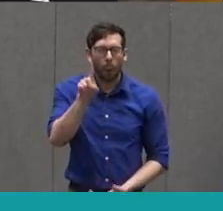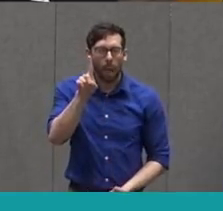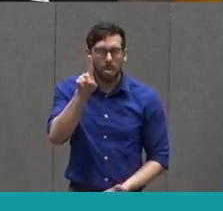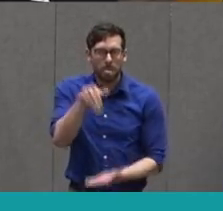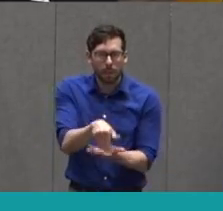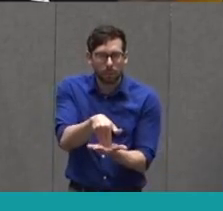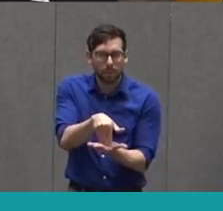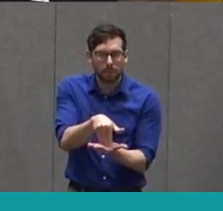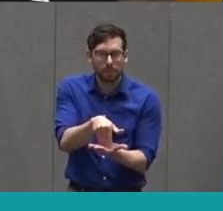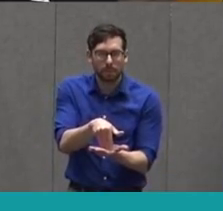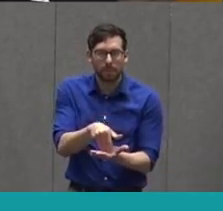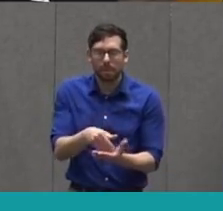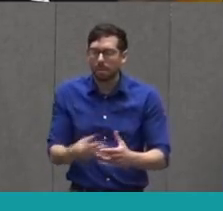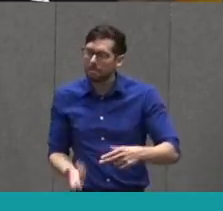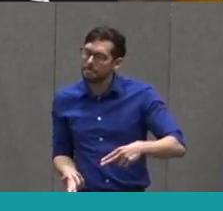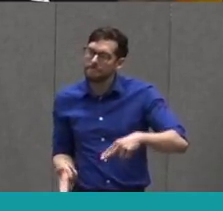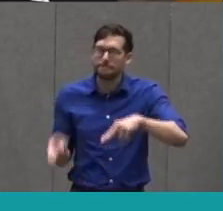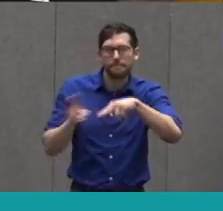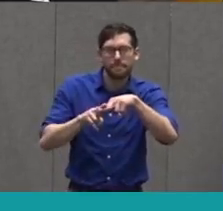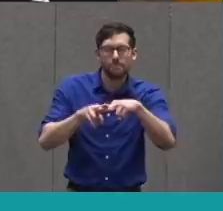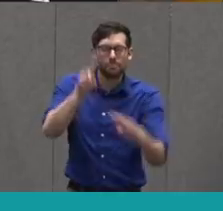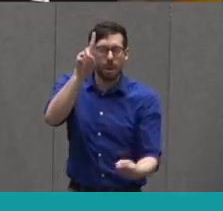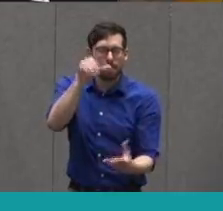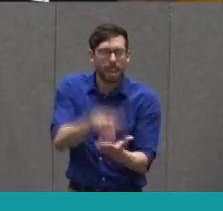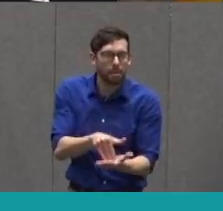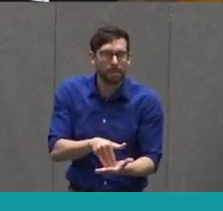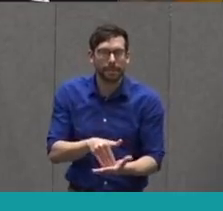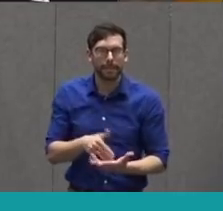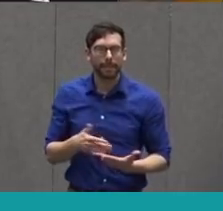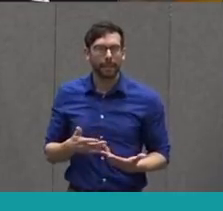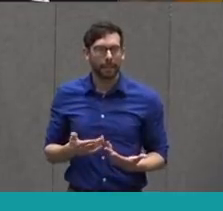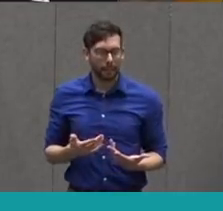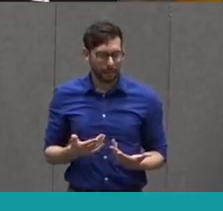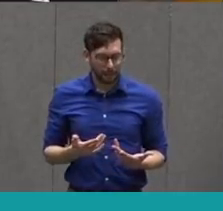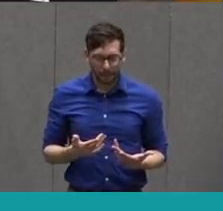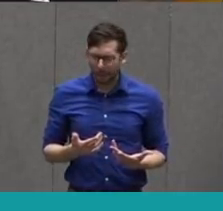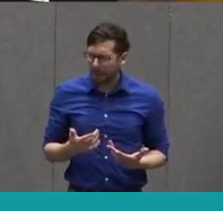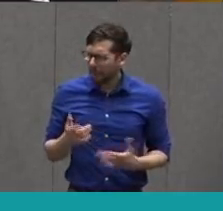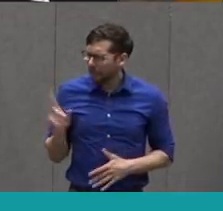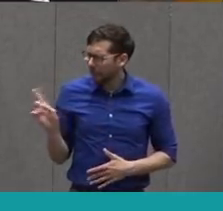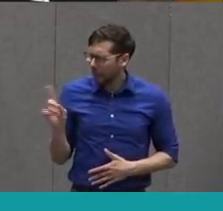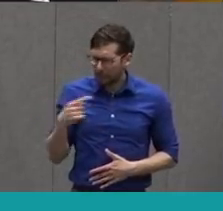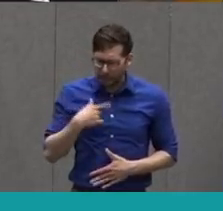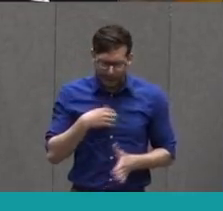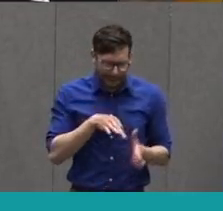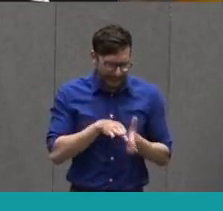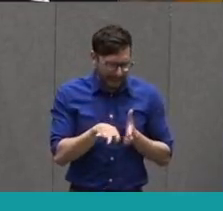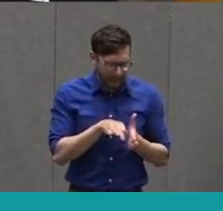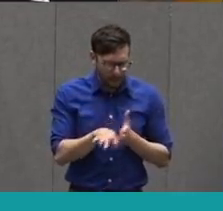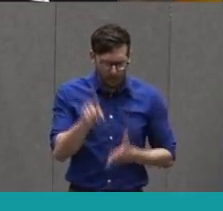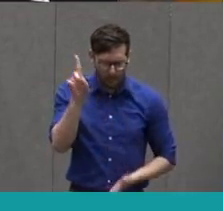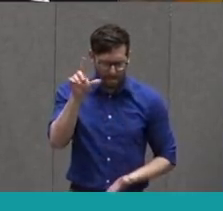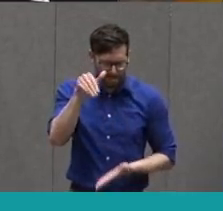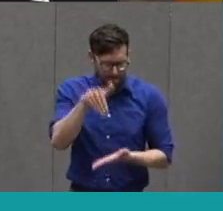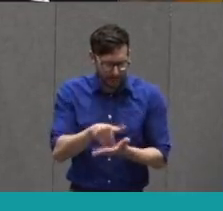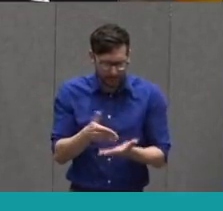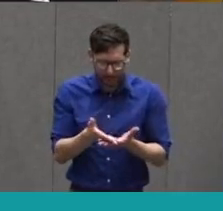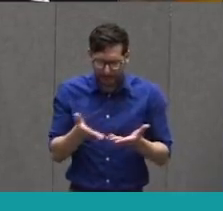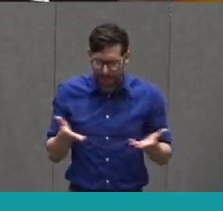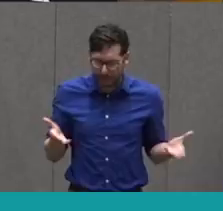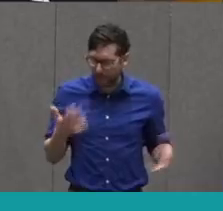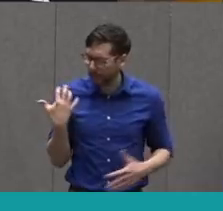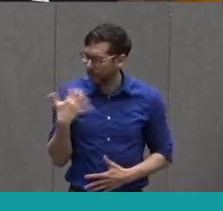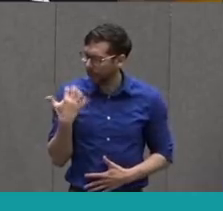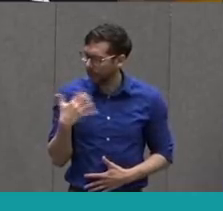1,000 more? I don't even know where I would start to count 1,000 things. Maybe I'll have to wait to go out